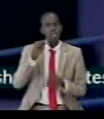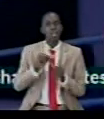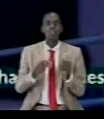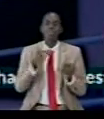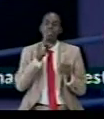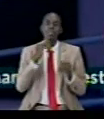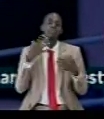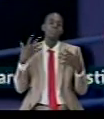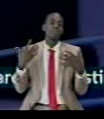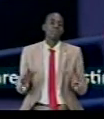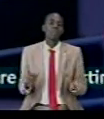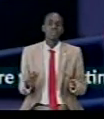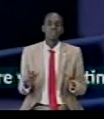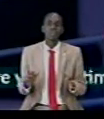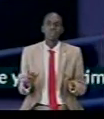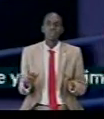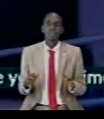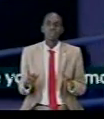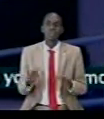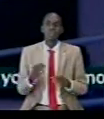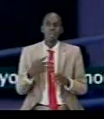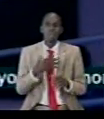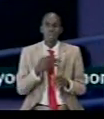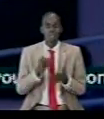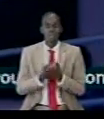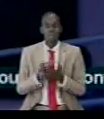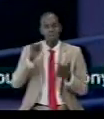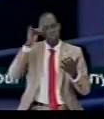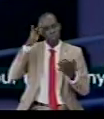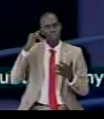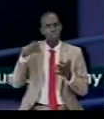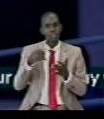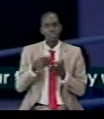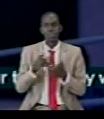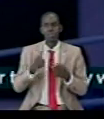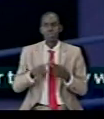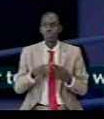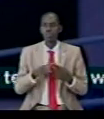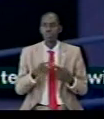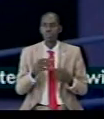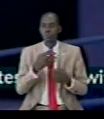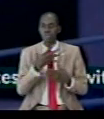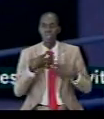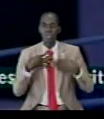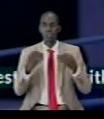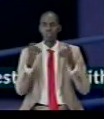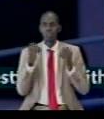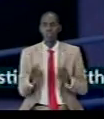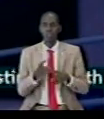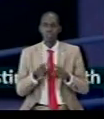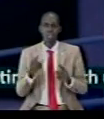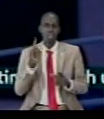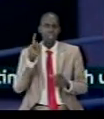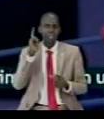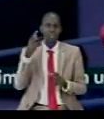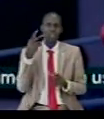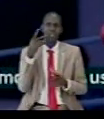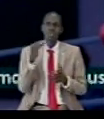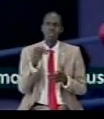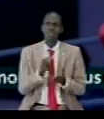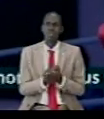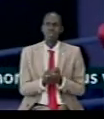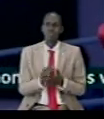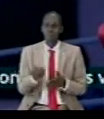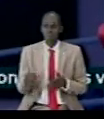ma pe ese yen ma jina mo wa ri pe o tu pada tun jade le anada ni egbe ese yen again